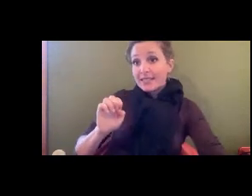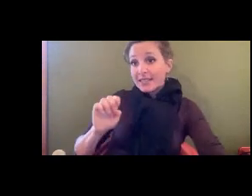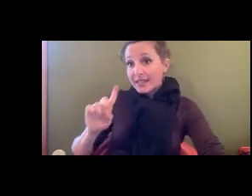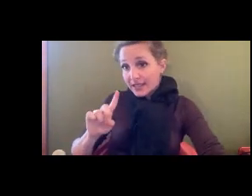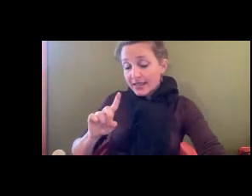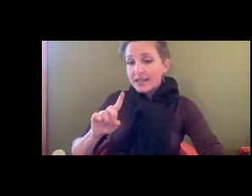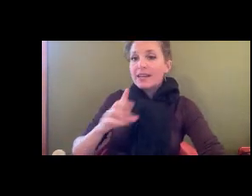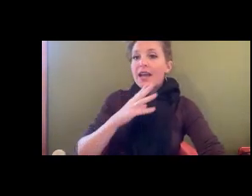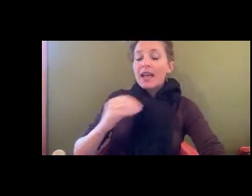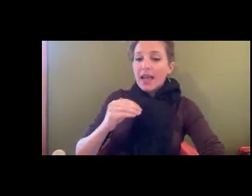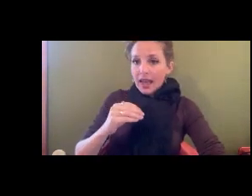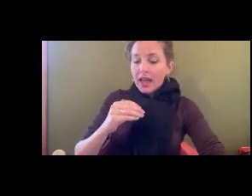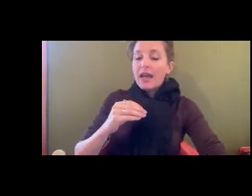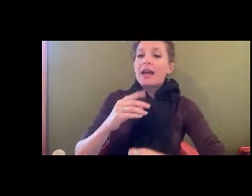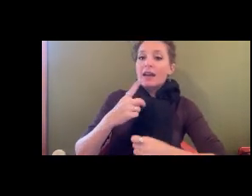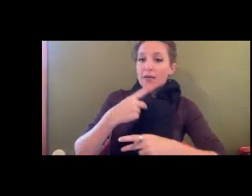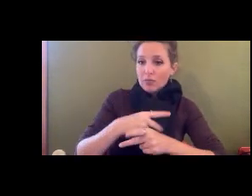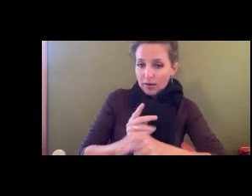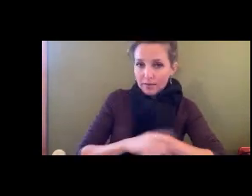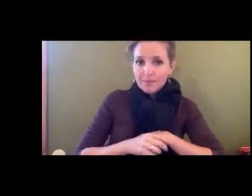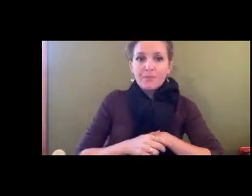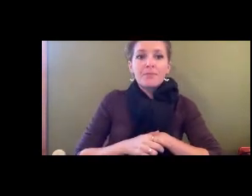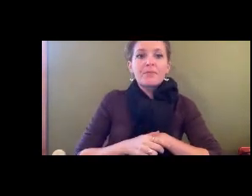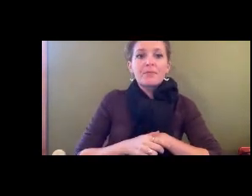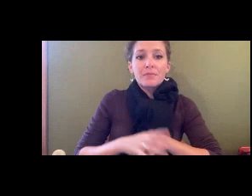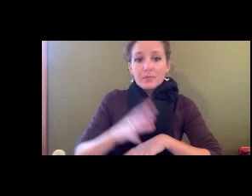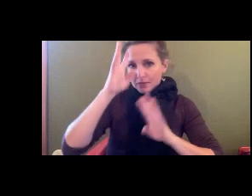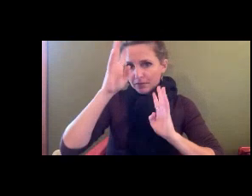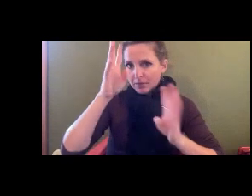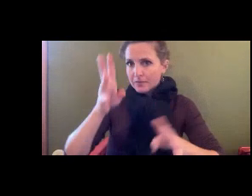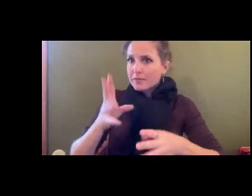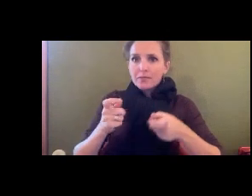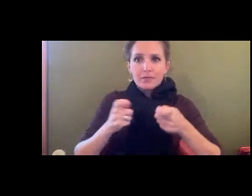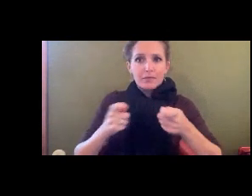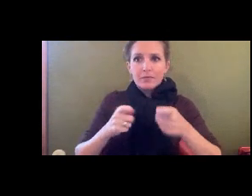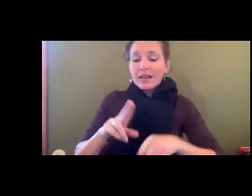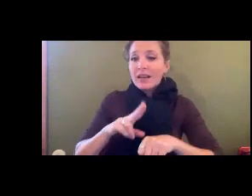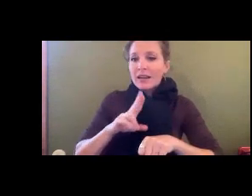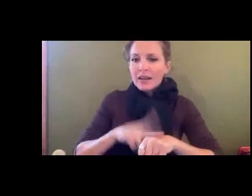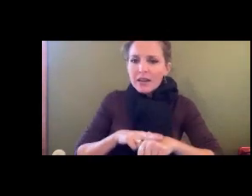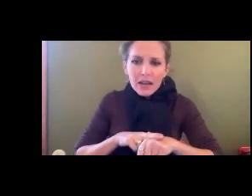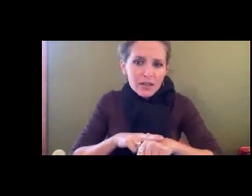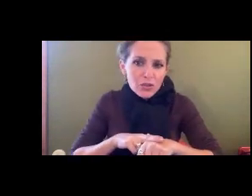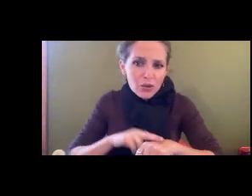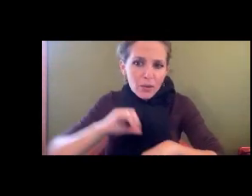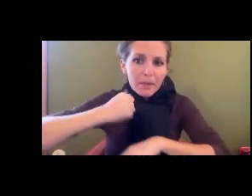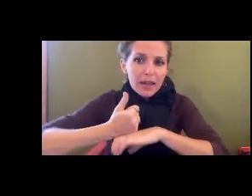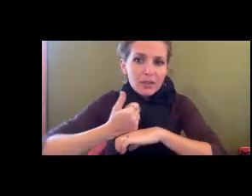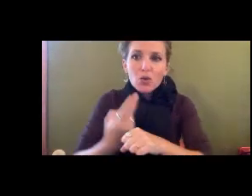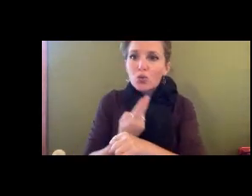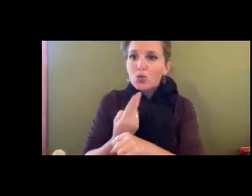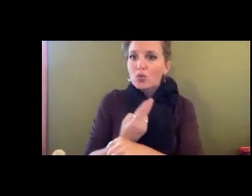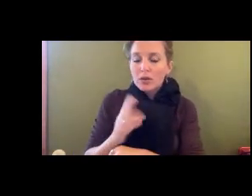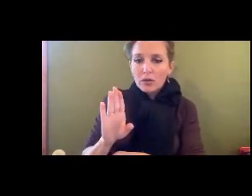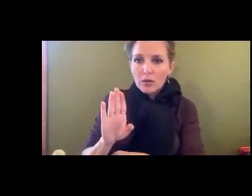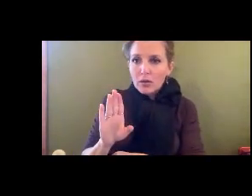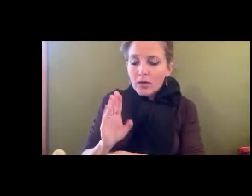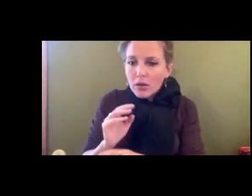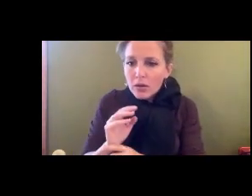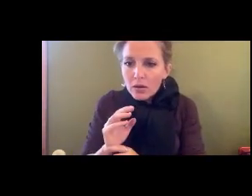products. Also, innovative management and nature-based approaches, such as use of drones and